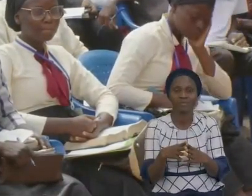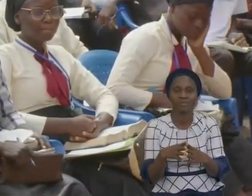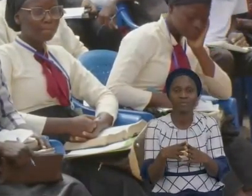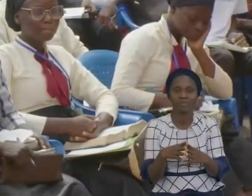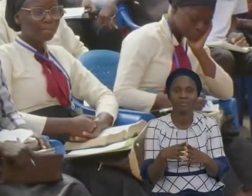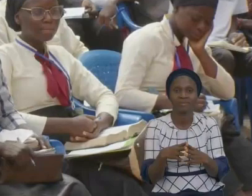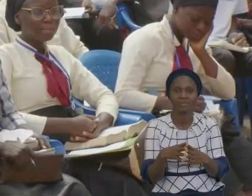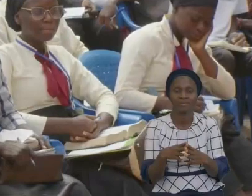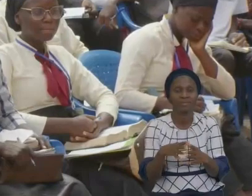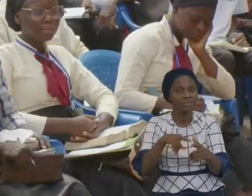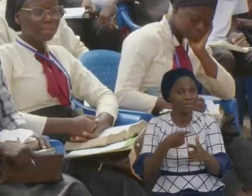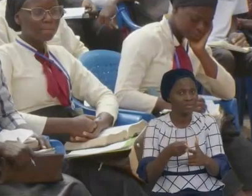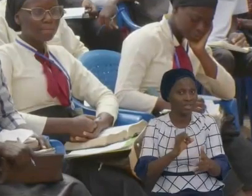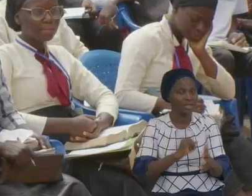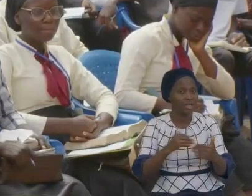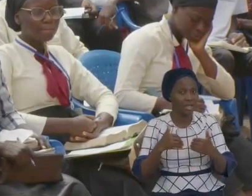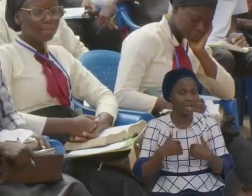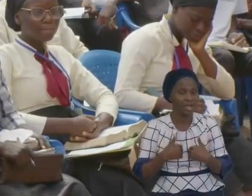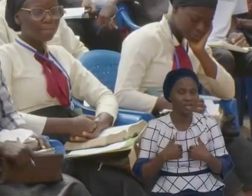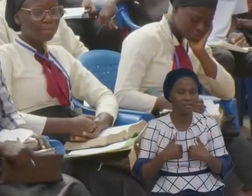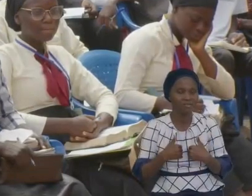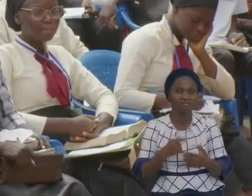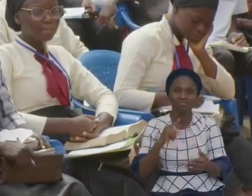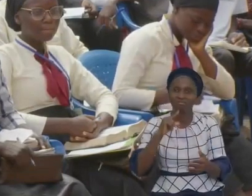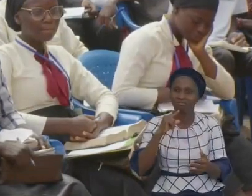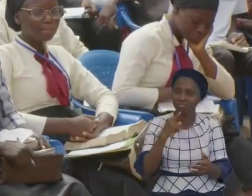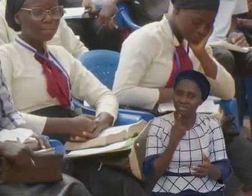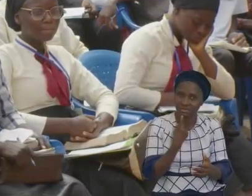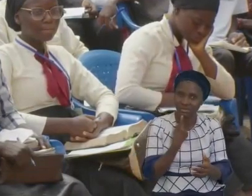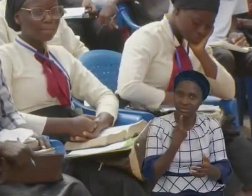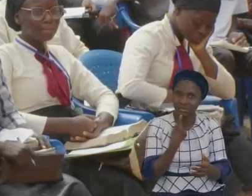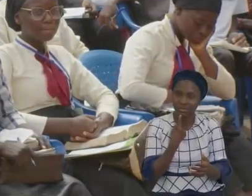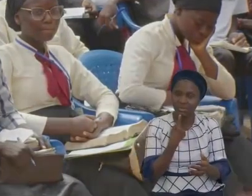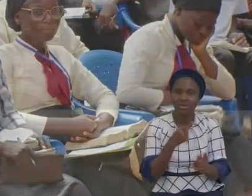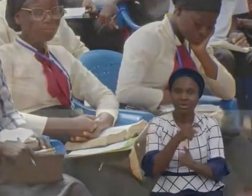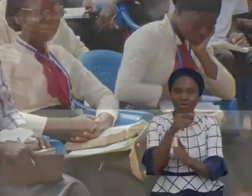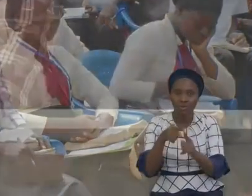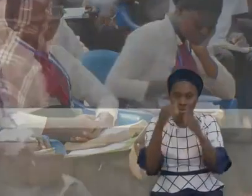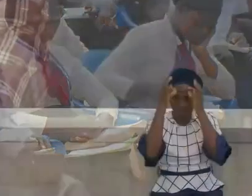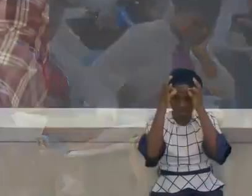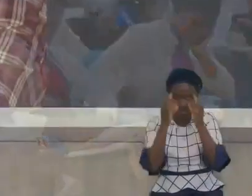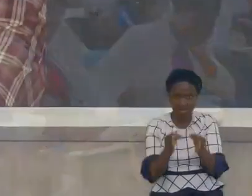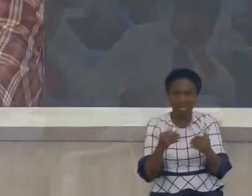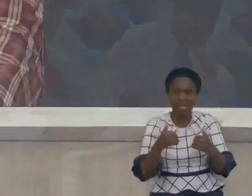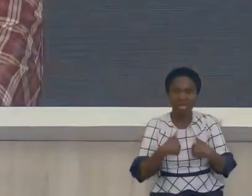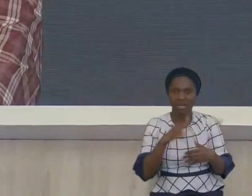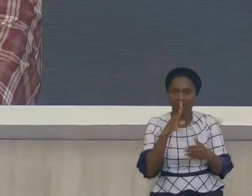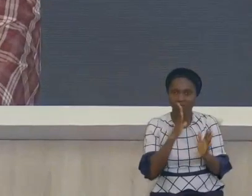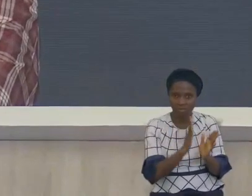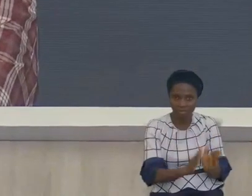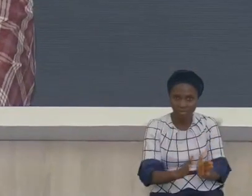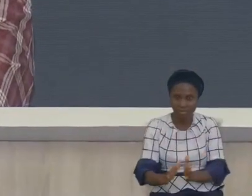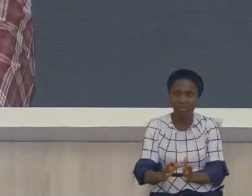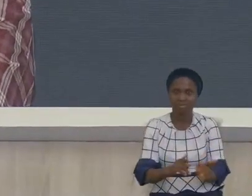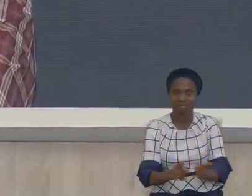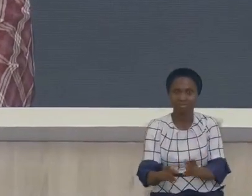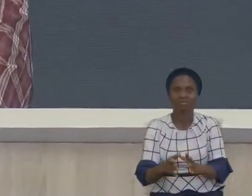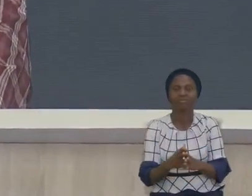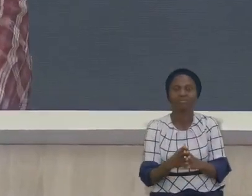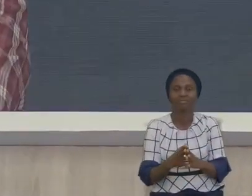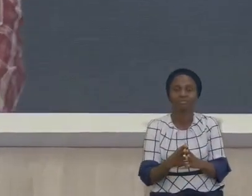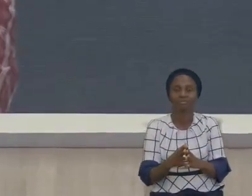determination has been set. I am diligent in everything I